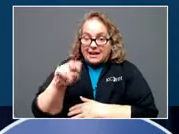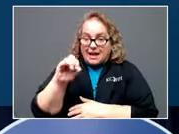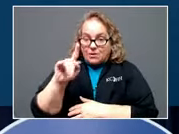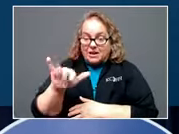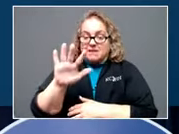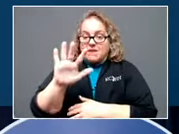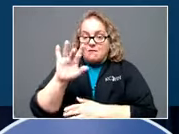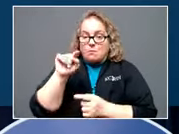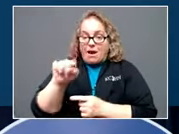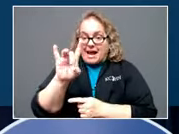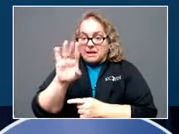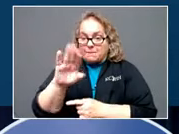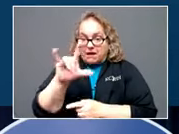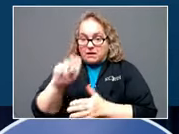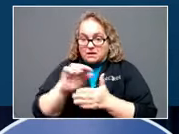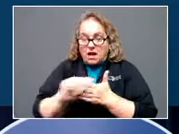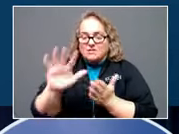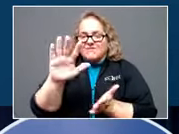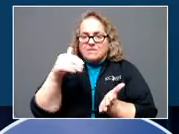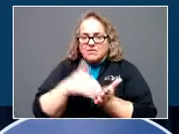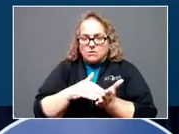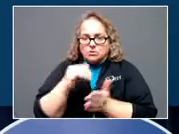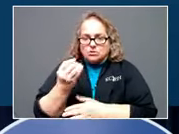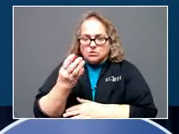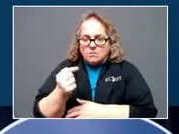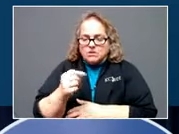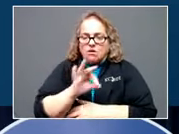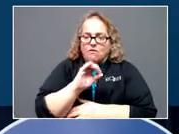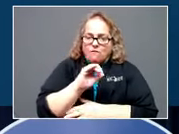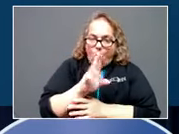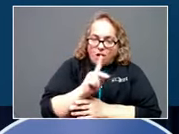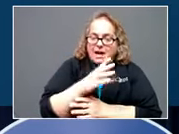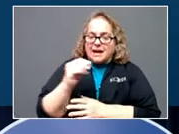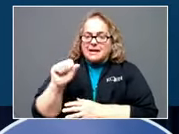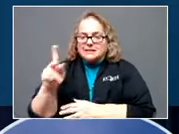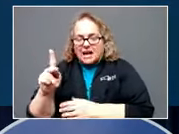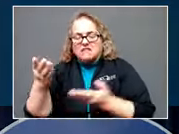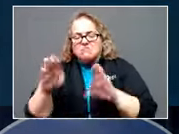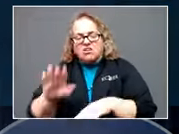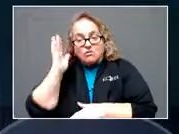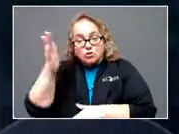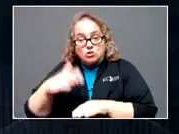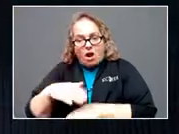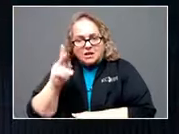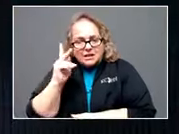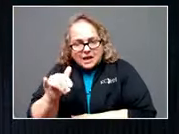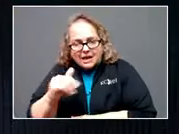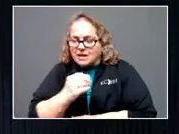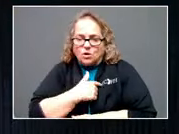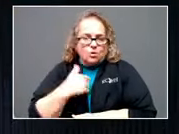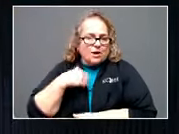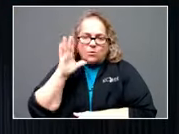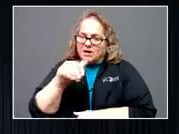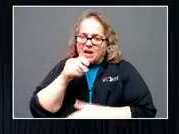jobs. This is Ford and SK betting their future on us, and we are not going to let them down. It was